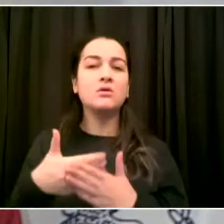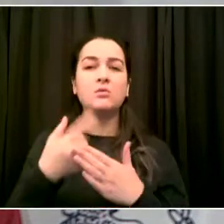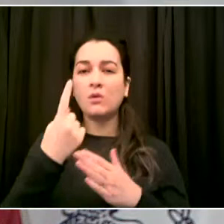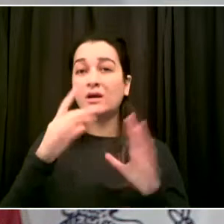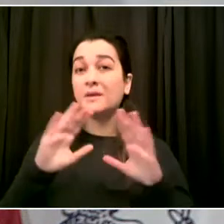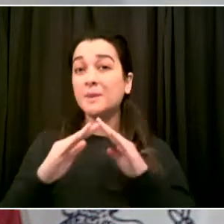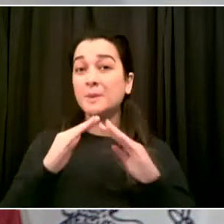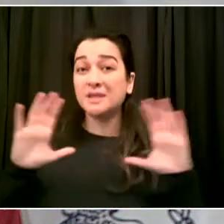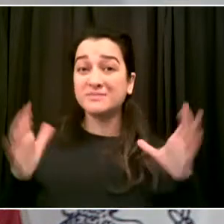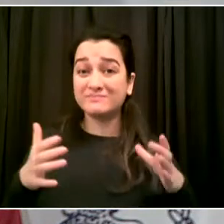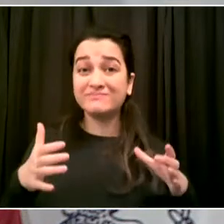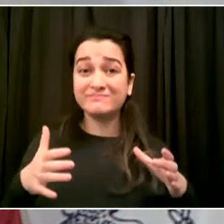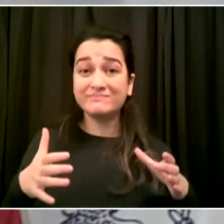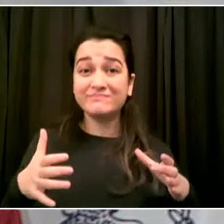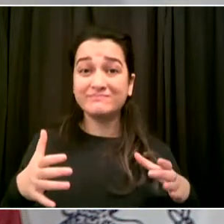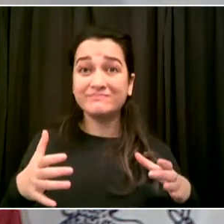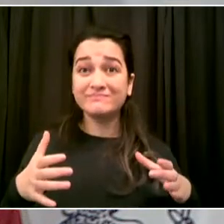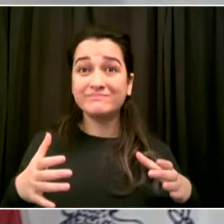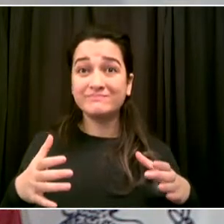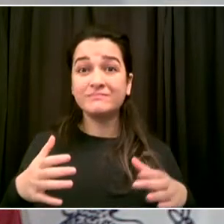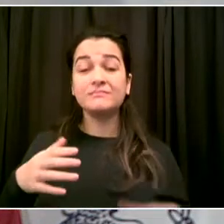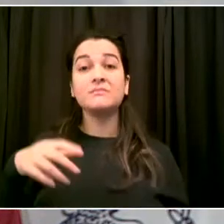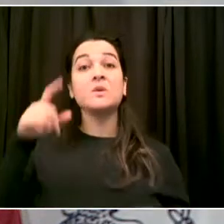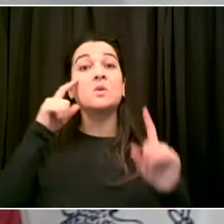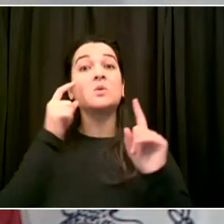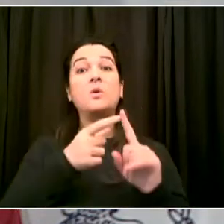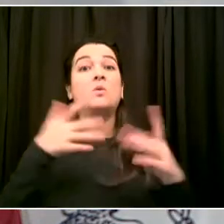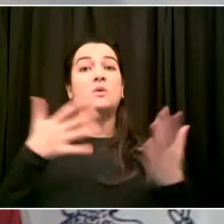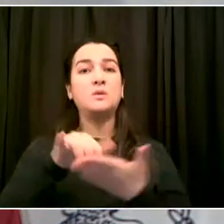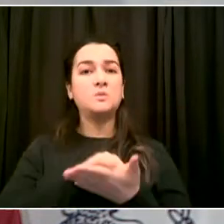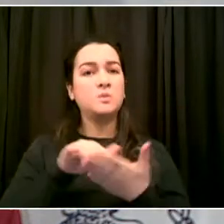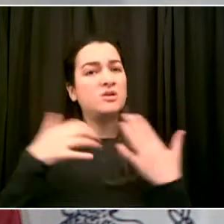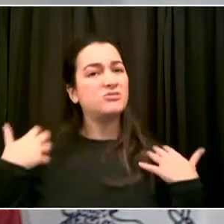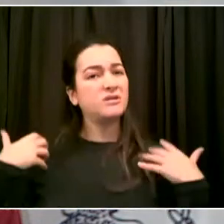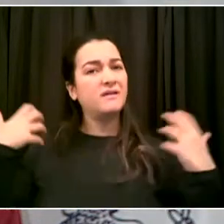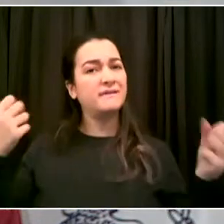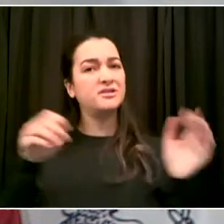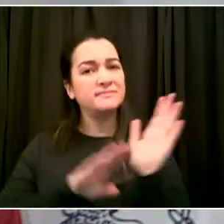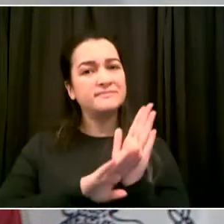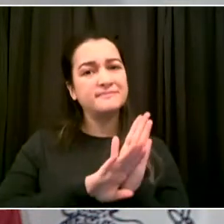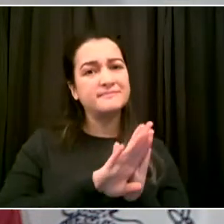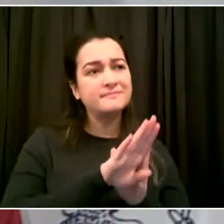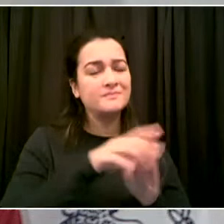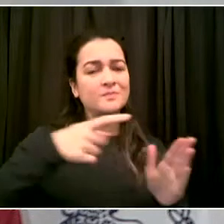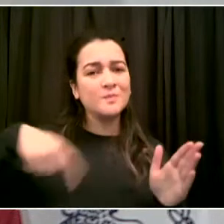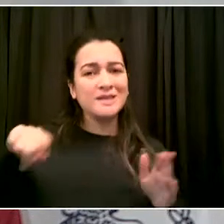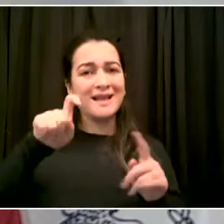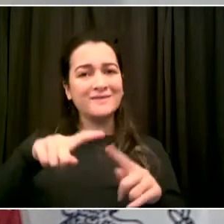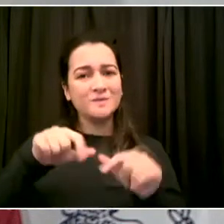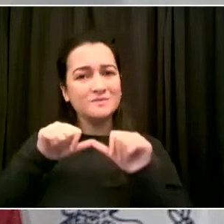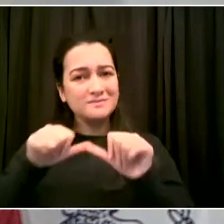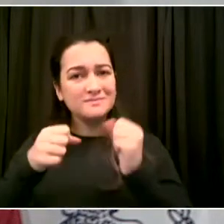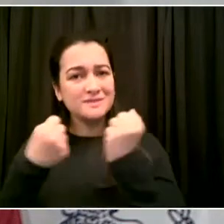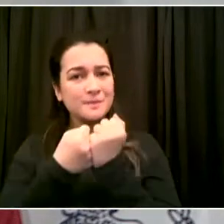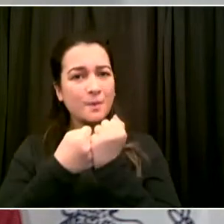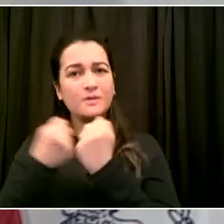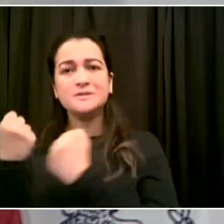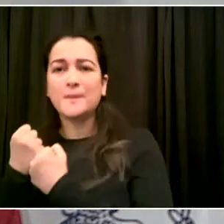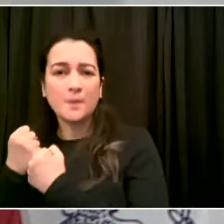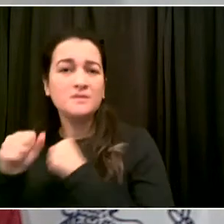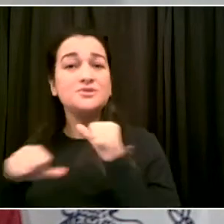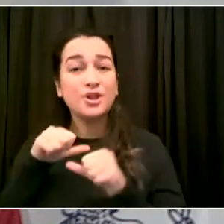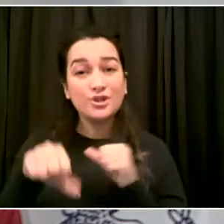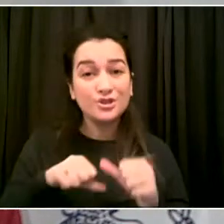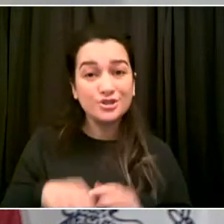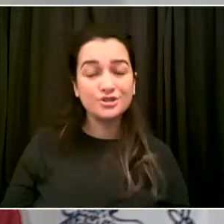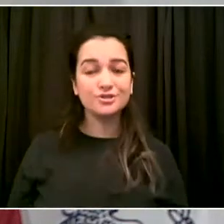mutual respect. The amazing unity we saw in the spring, when New Yorkers of every conceivable